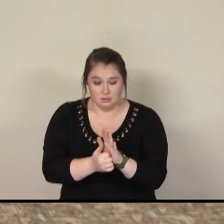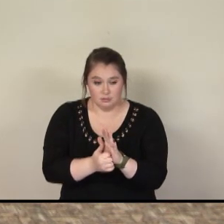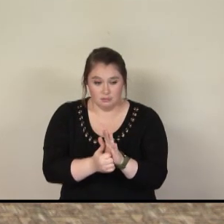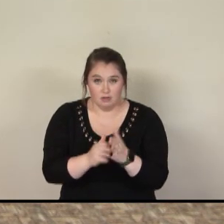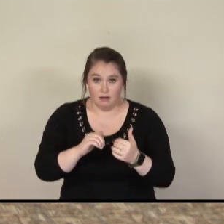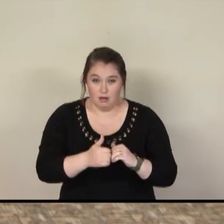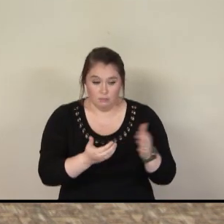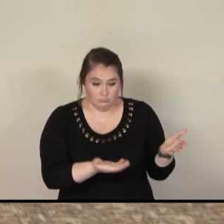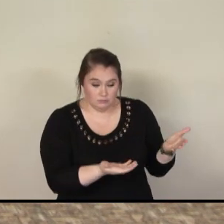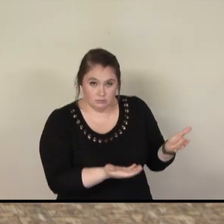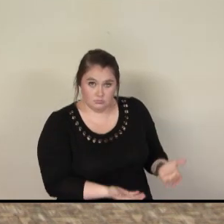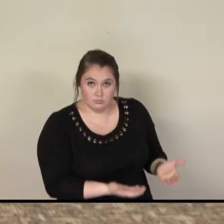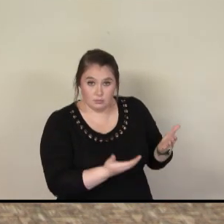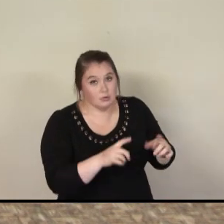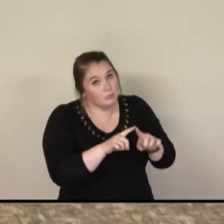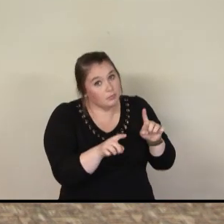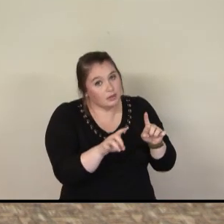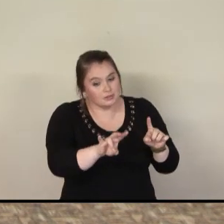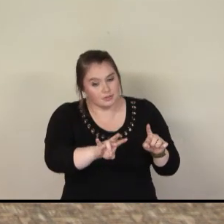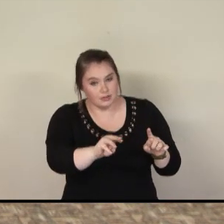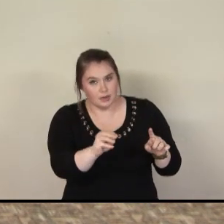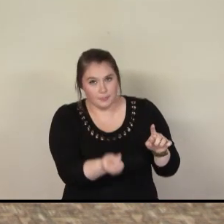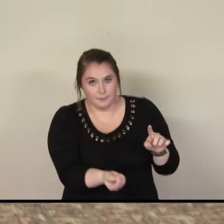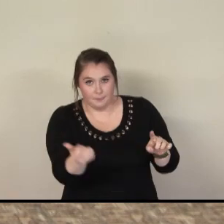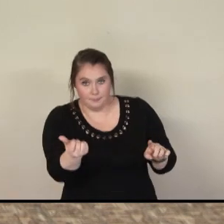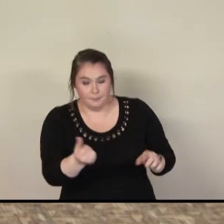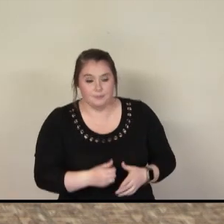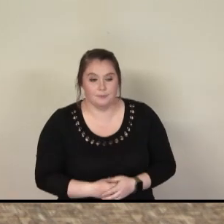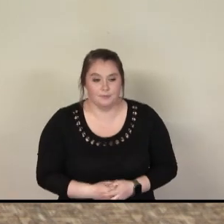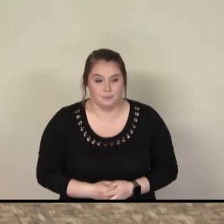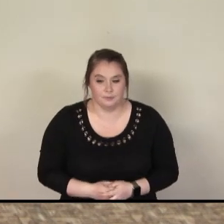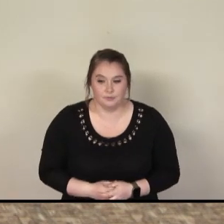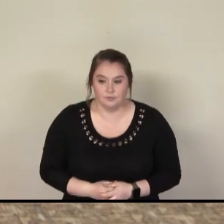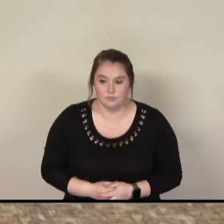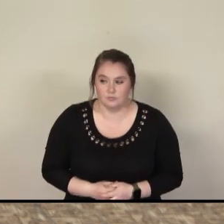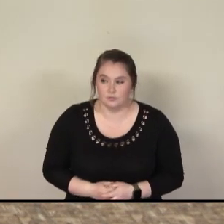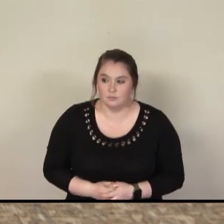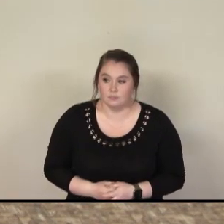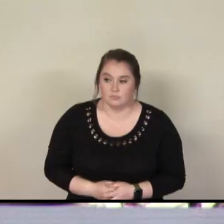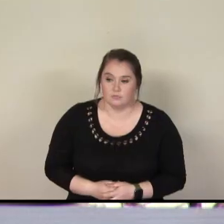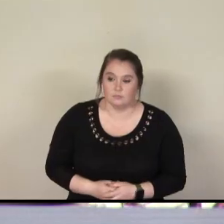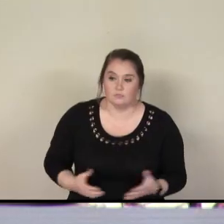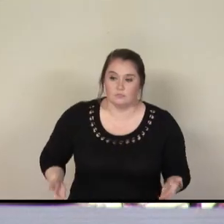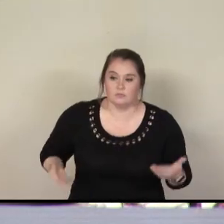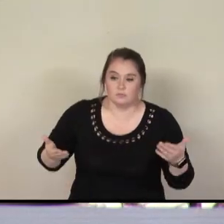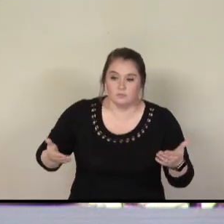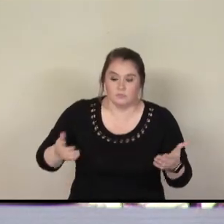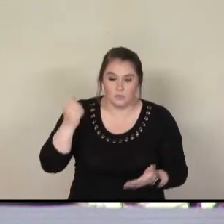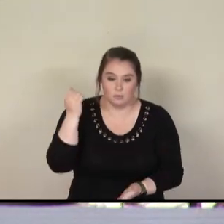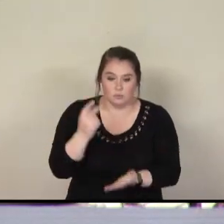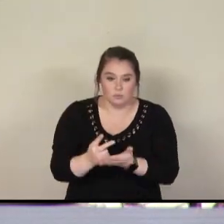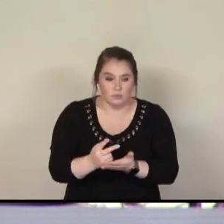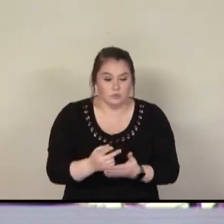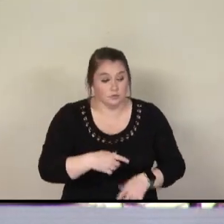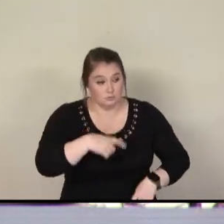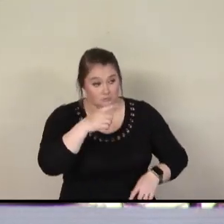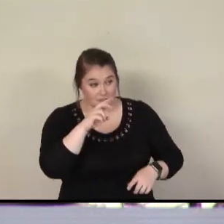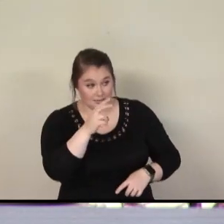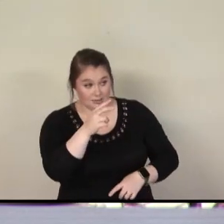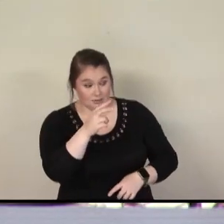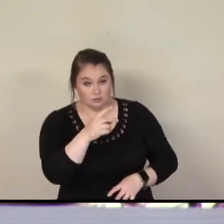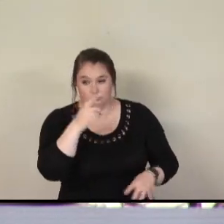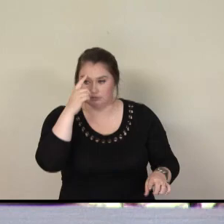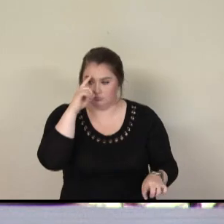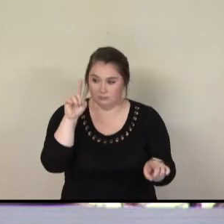with the exception of 7M. Thank you, Mr. Guillory. Do I have a second? Second. Thank